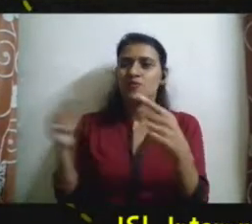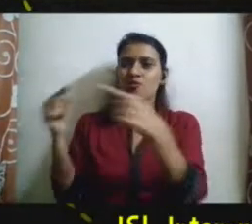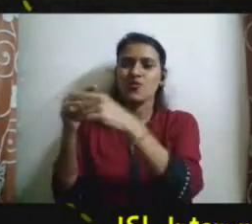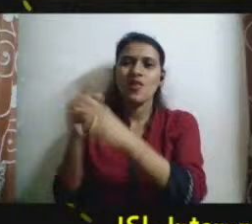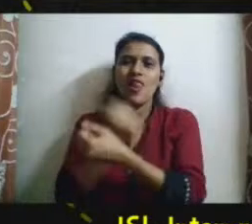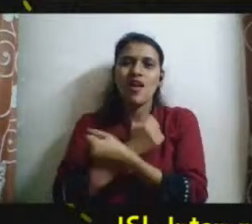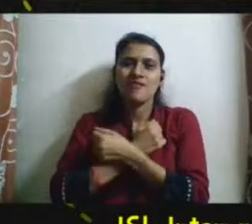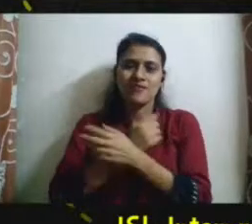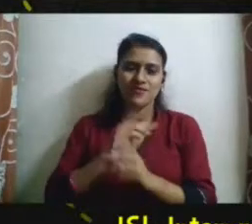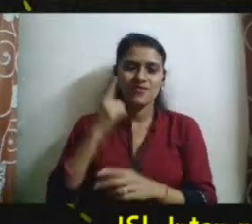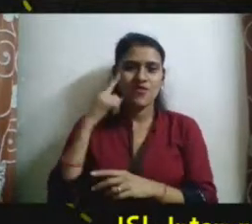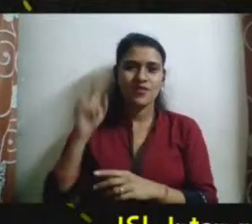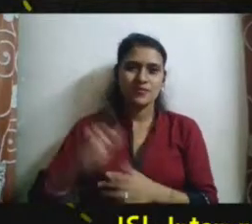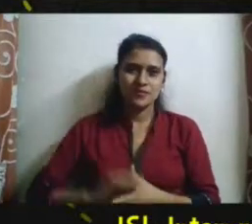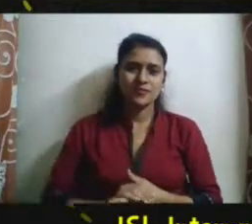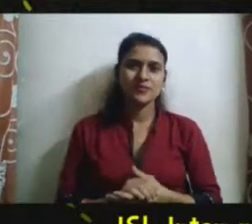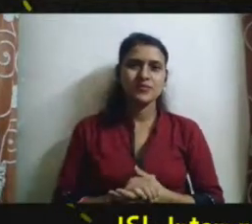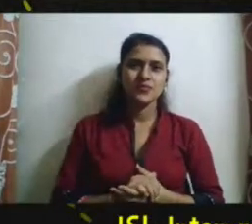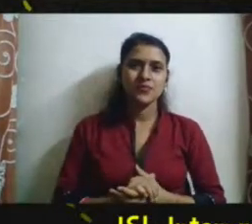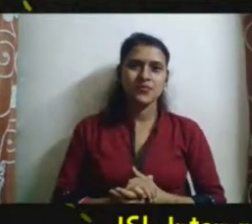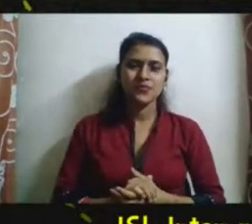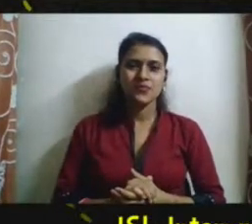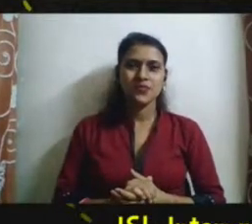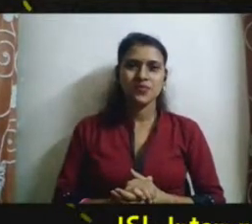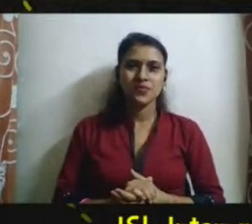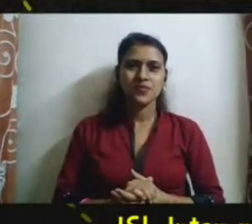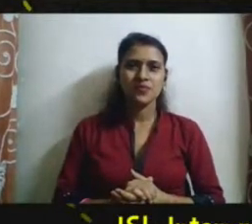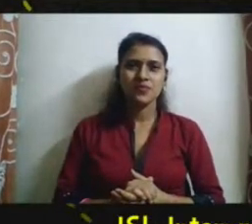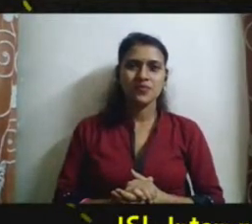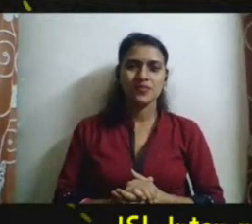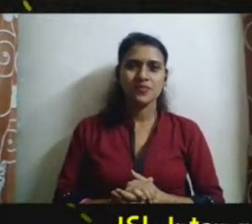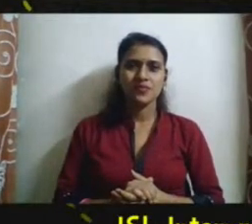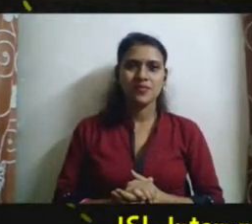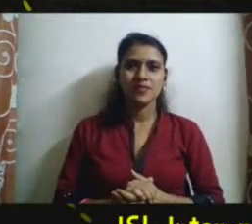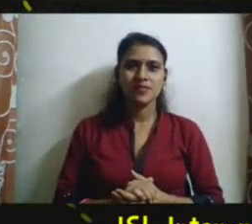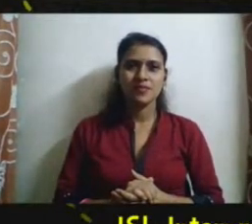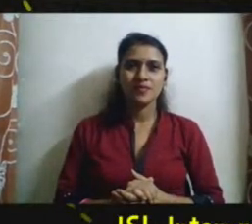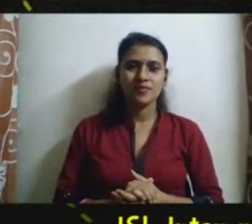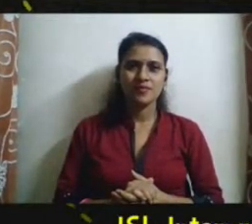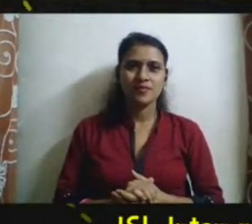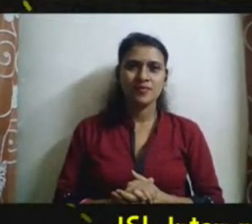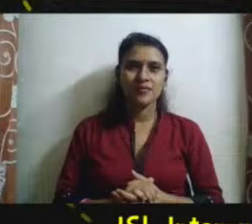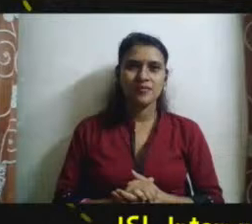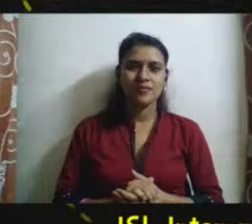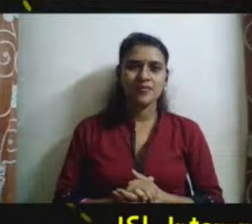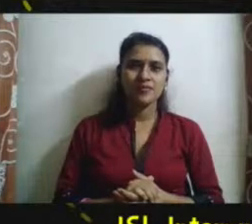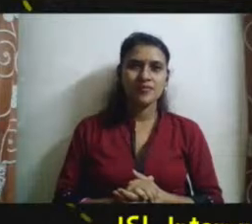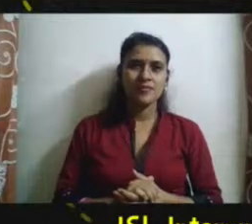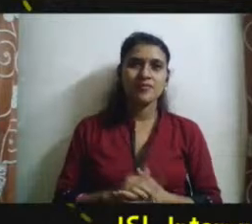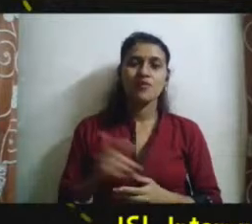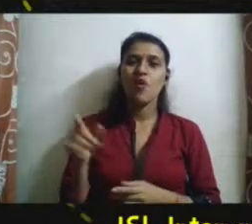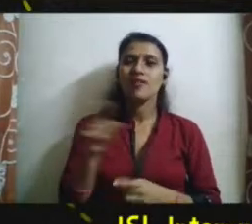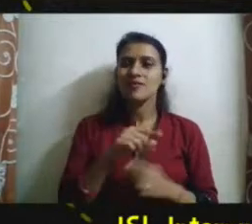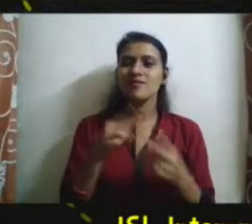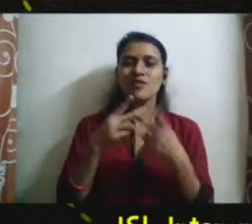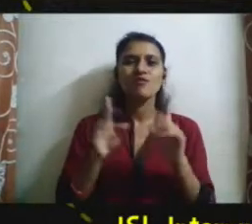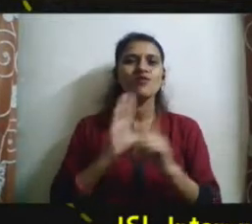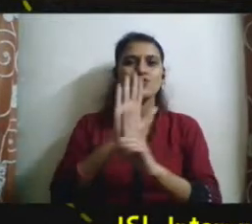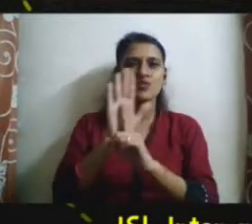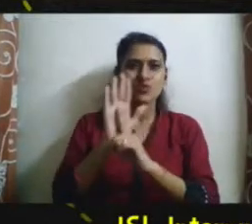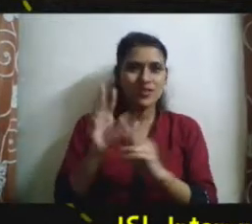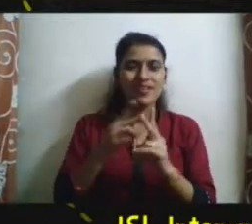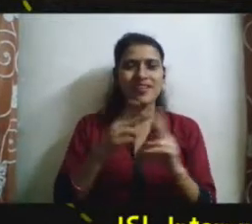So yeah, I think it's kind of great to be able to discover all of these things, to know that it